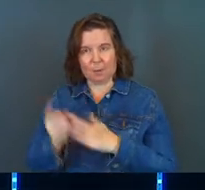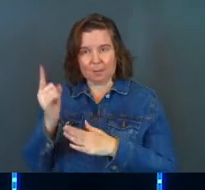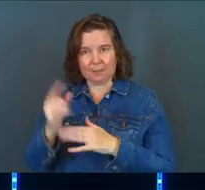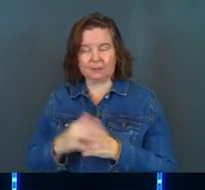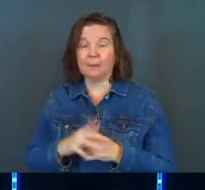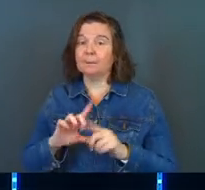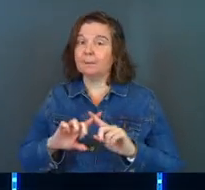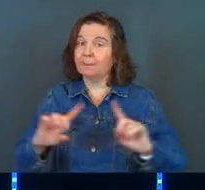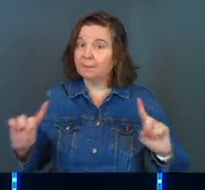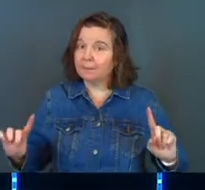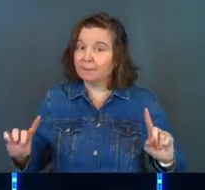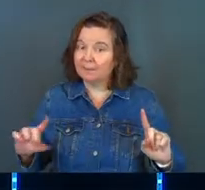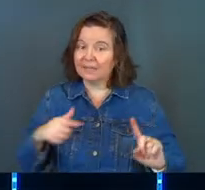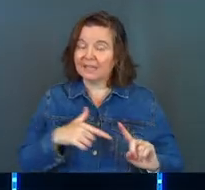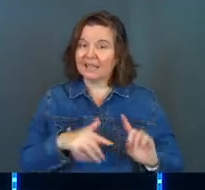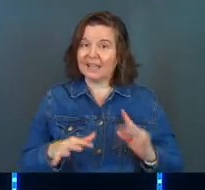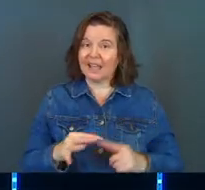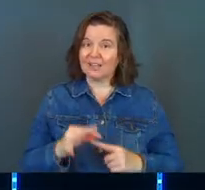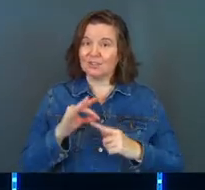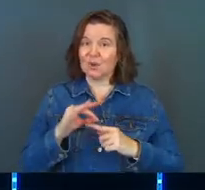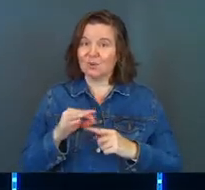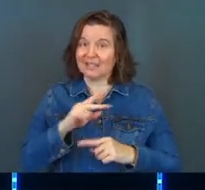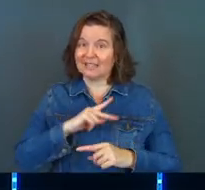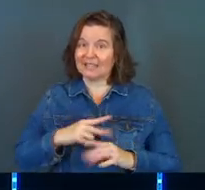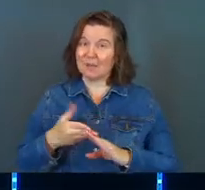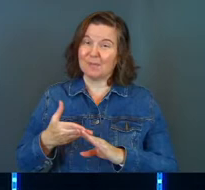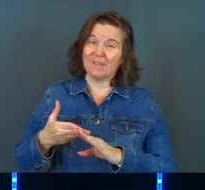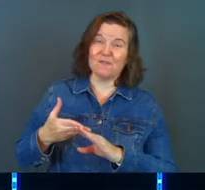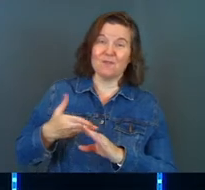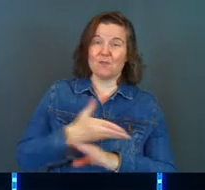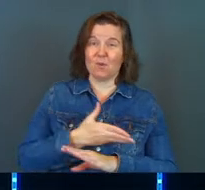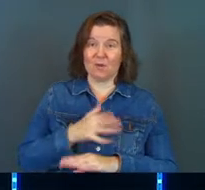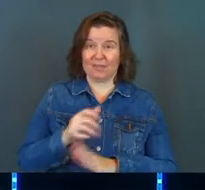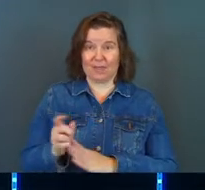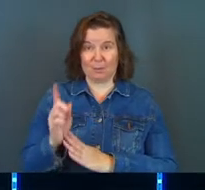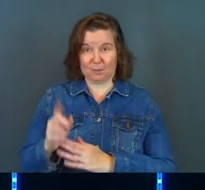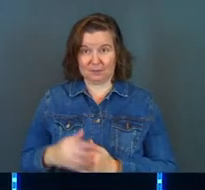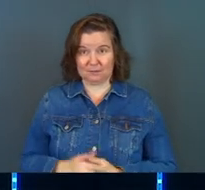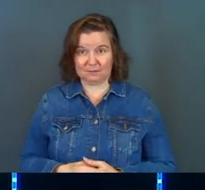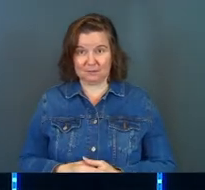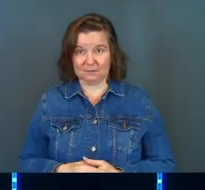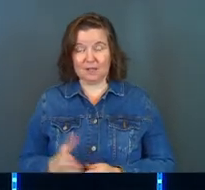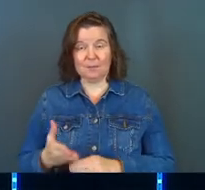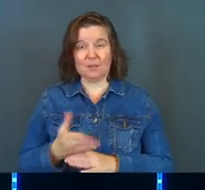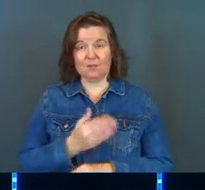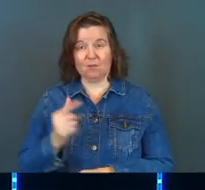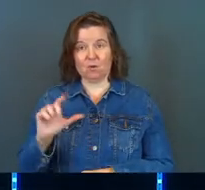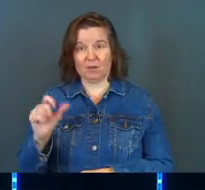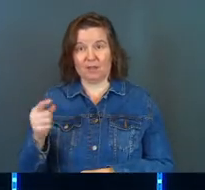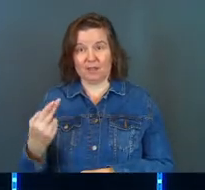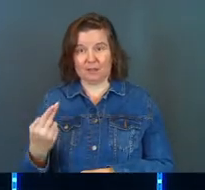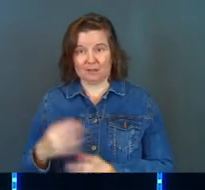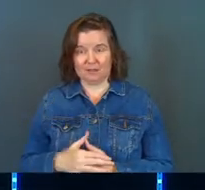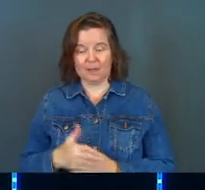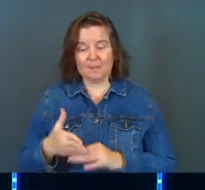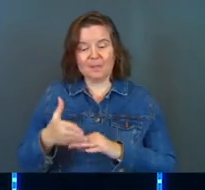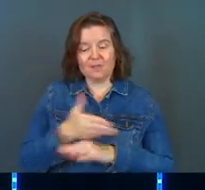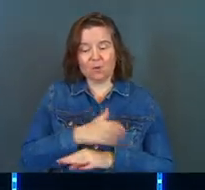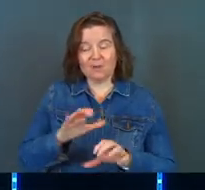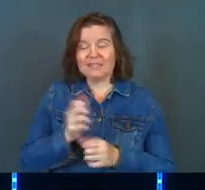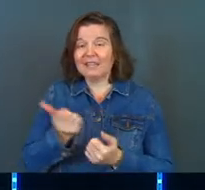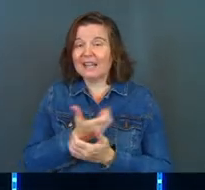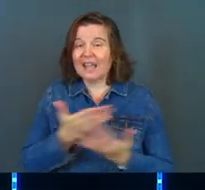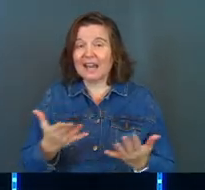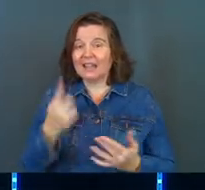moment. But he got chosen as king before Goliath. Before he